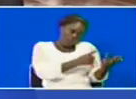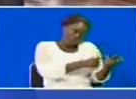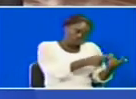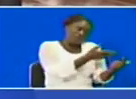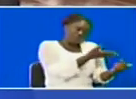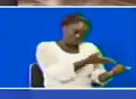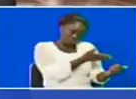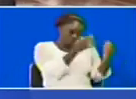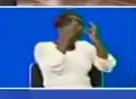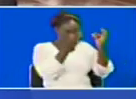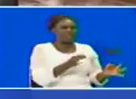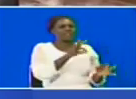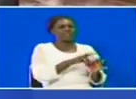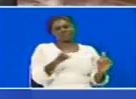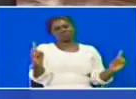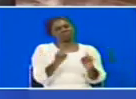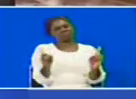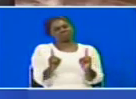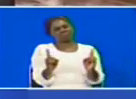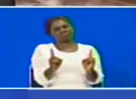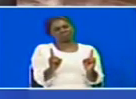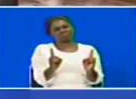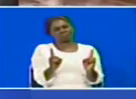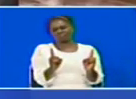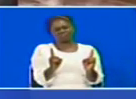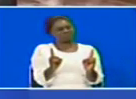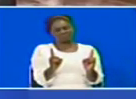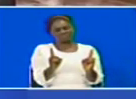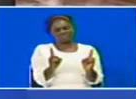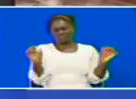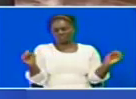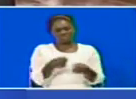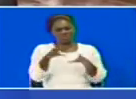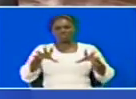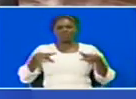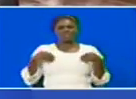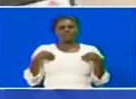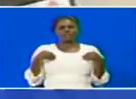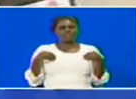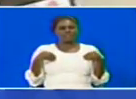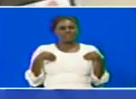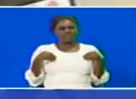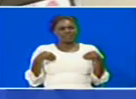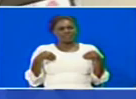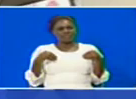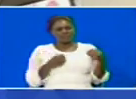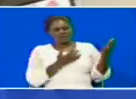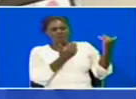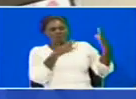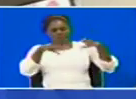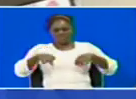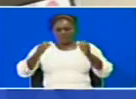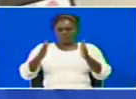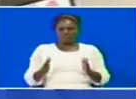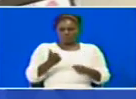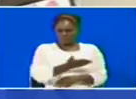votes are the ones who decide. That we cannot afford to go back to. I hope, Mr. Chairman,